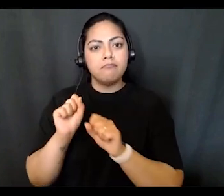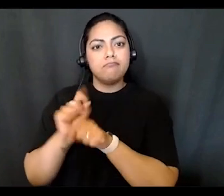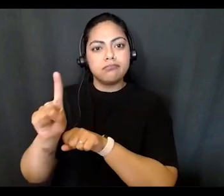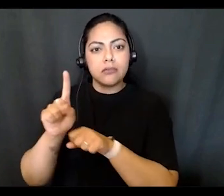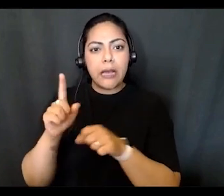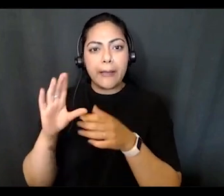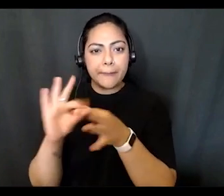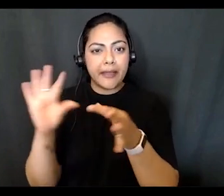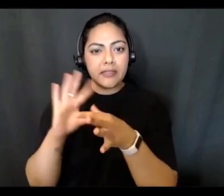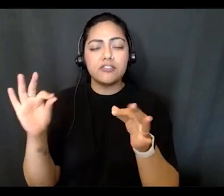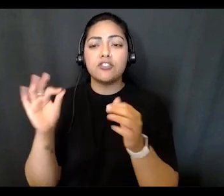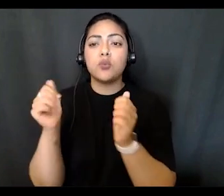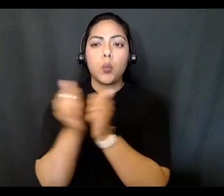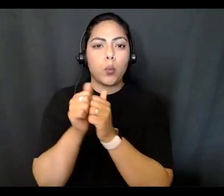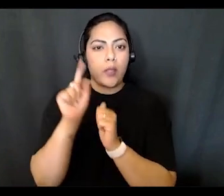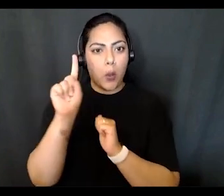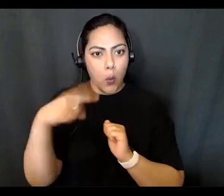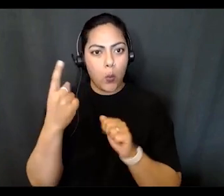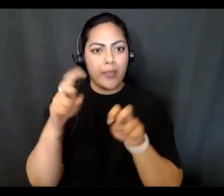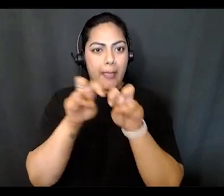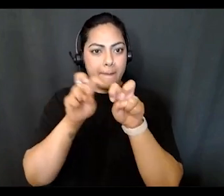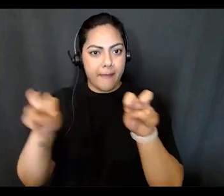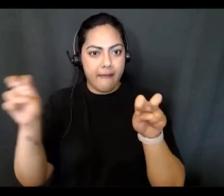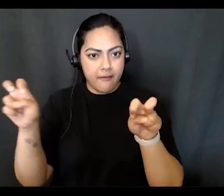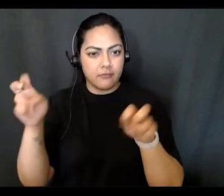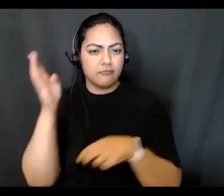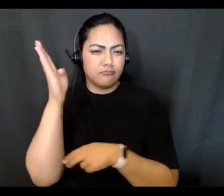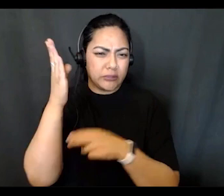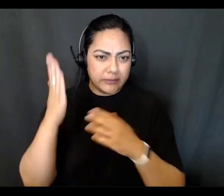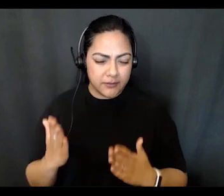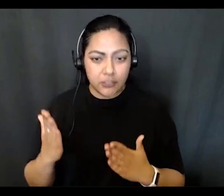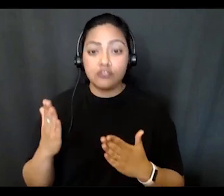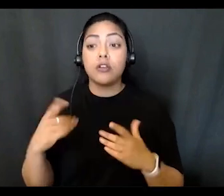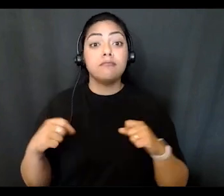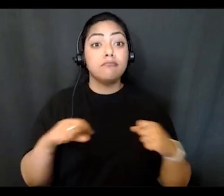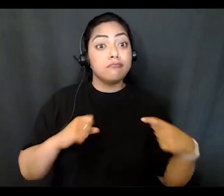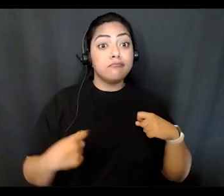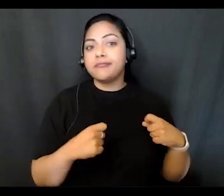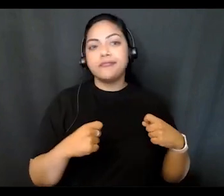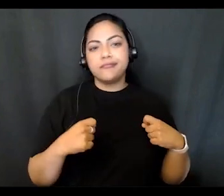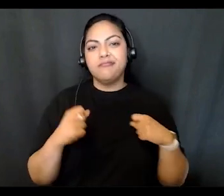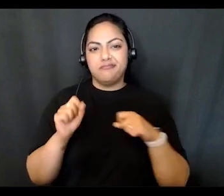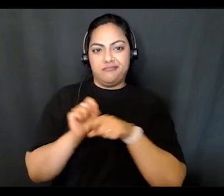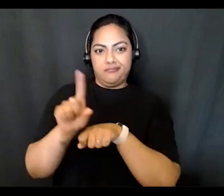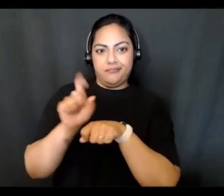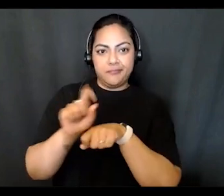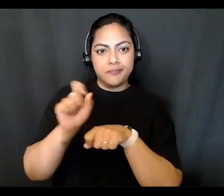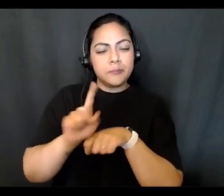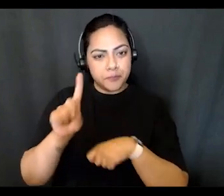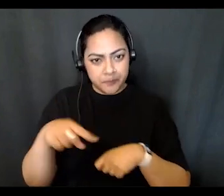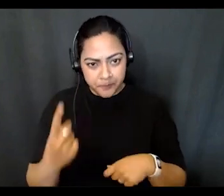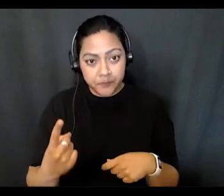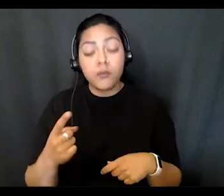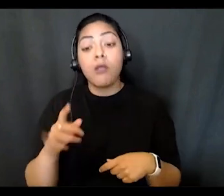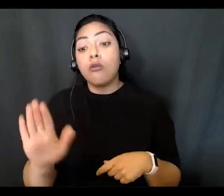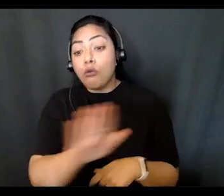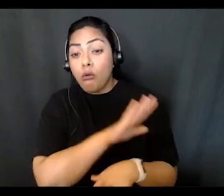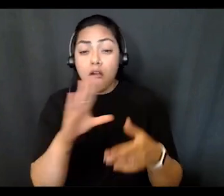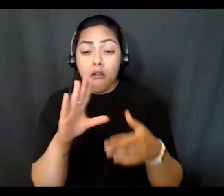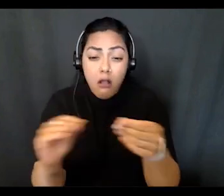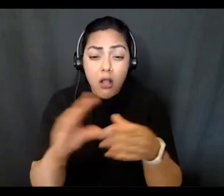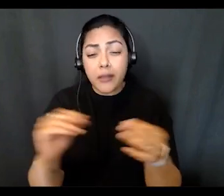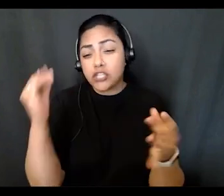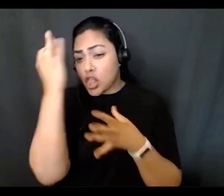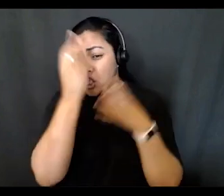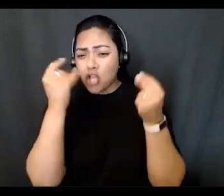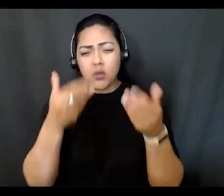panelists, but not with each other. However, we assure you that your comments and thoughts are welcome throughout today's session, and our team is